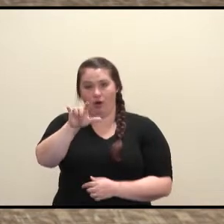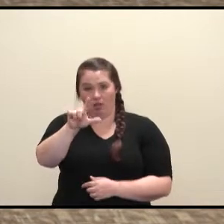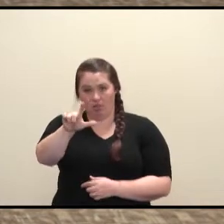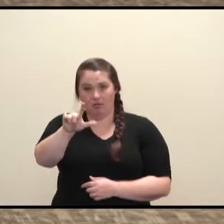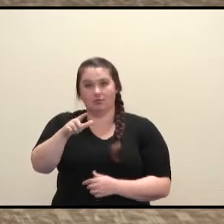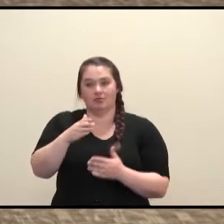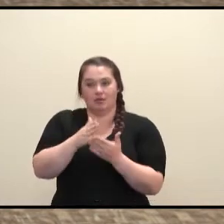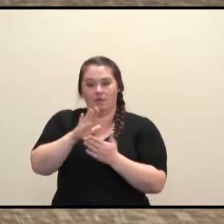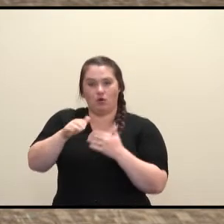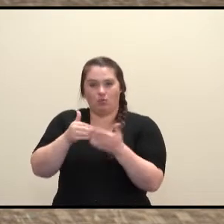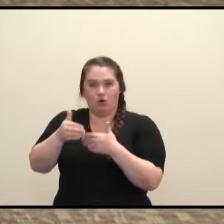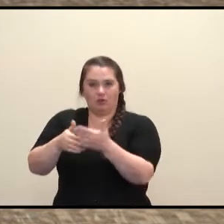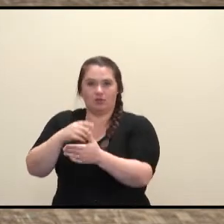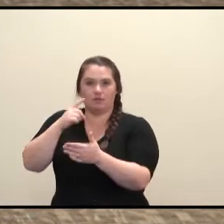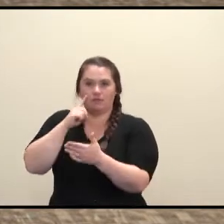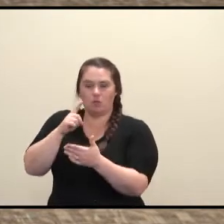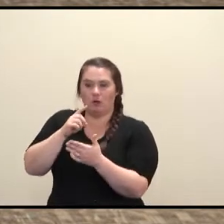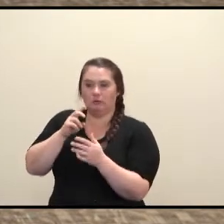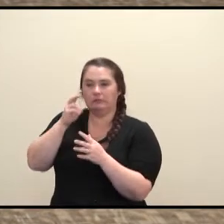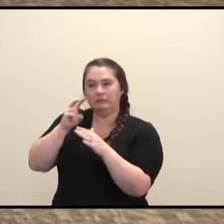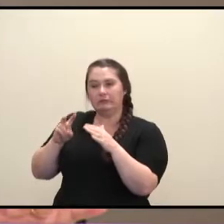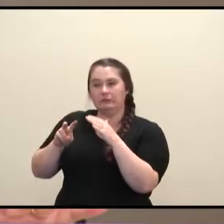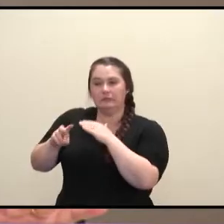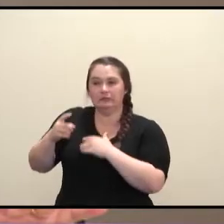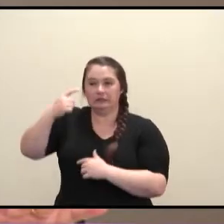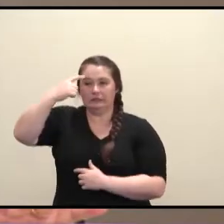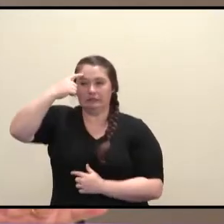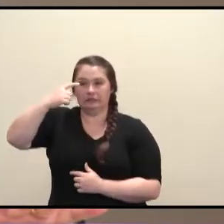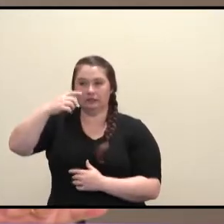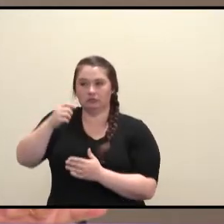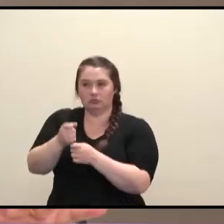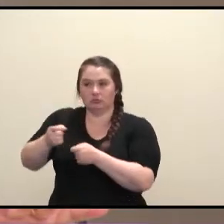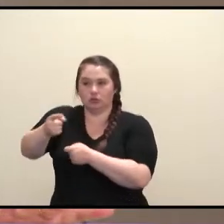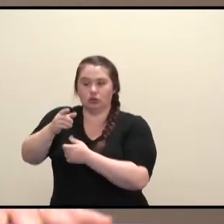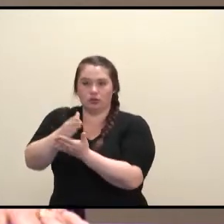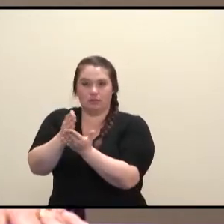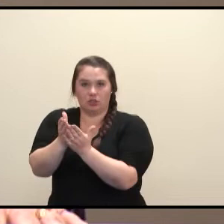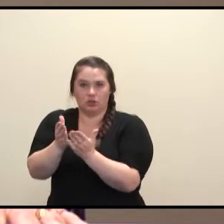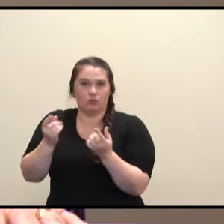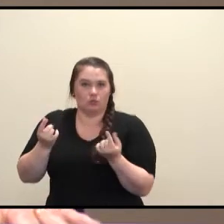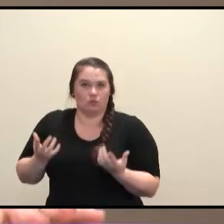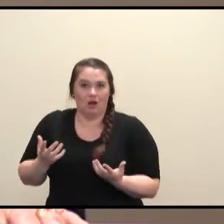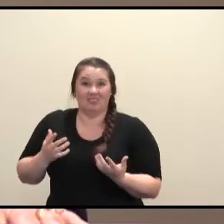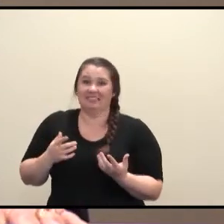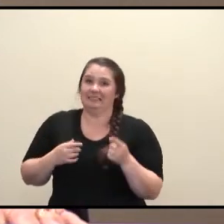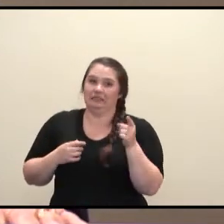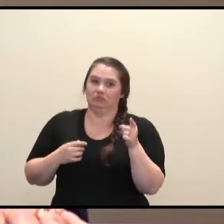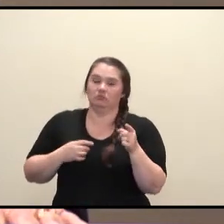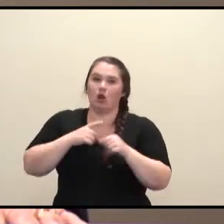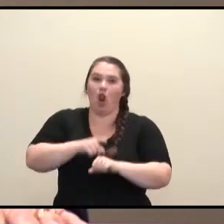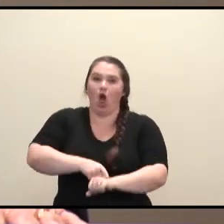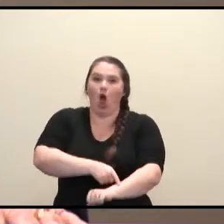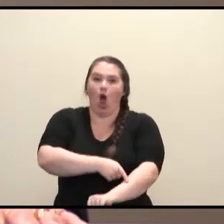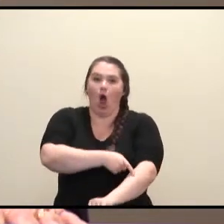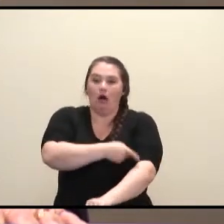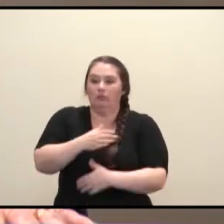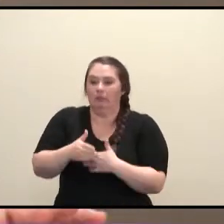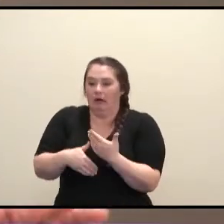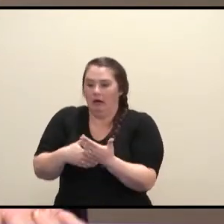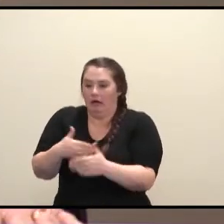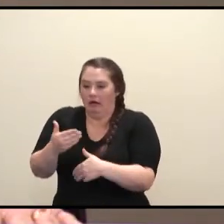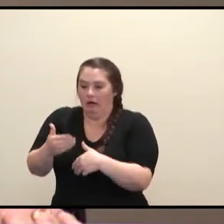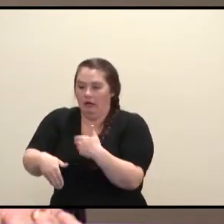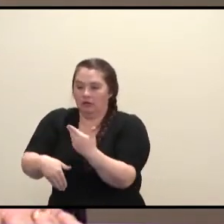her processes for getting to next year's budget. It is a process. It's a lengthy process. She's been at it